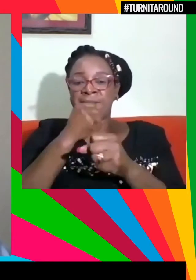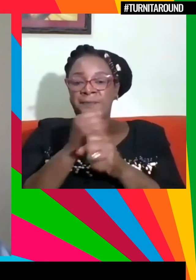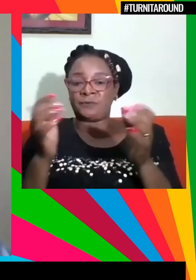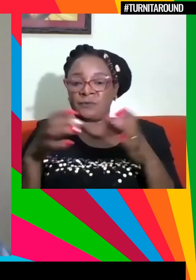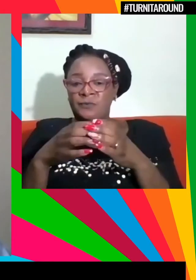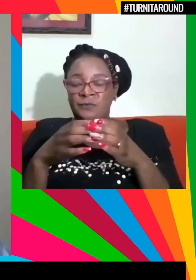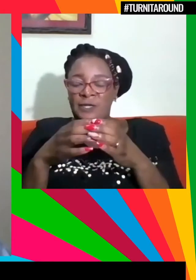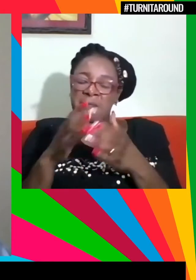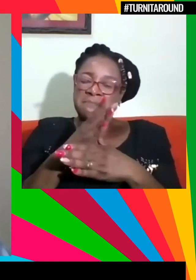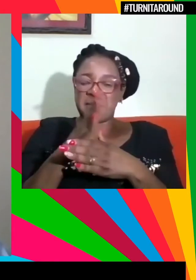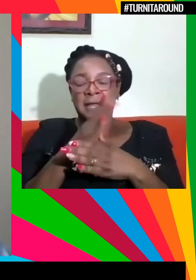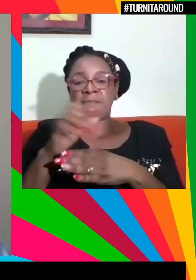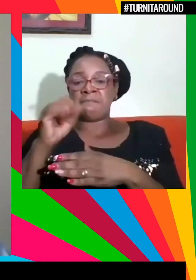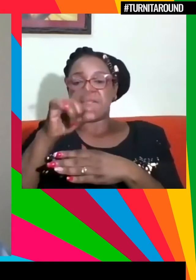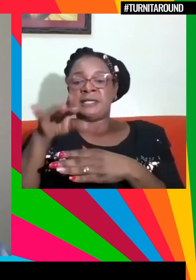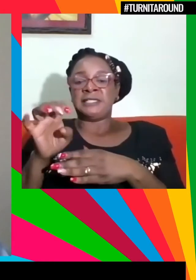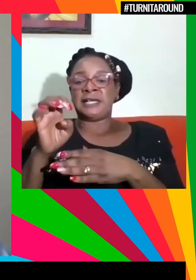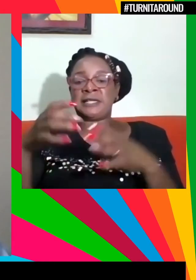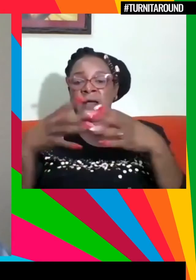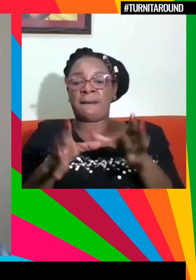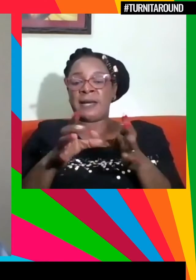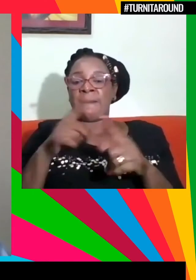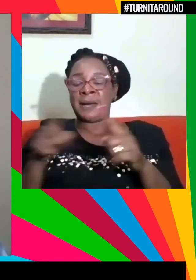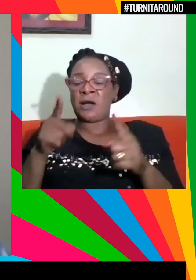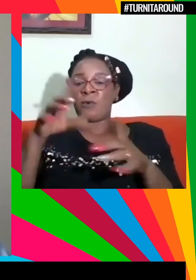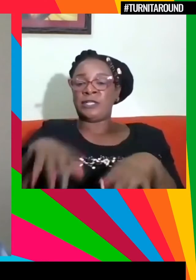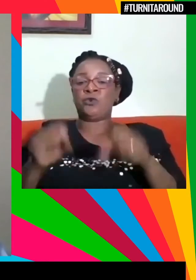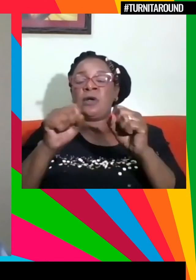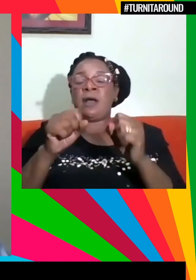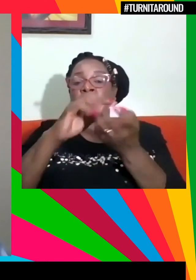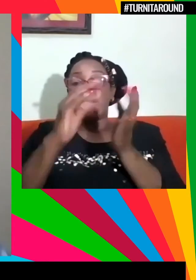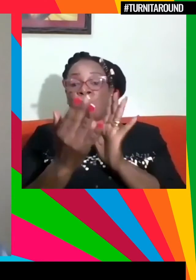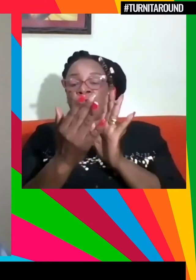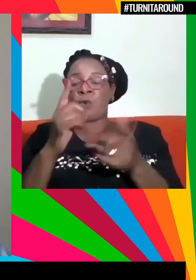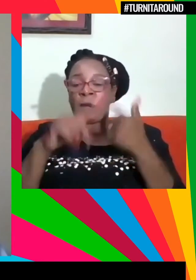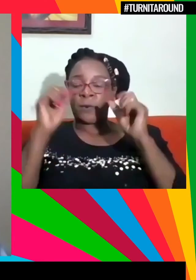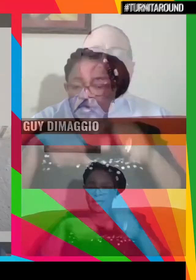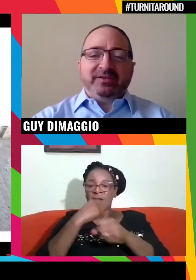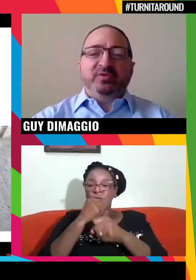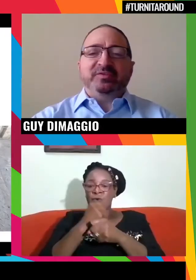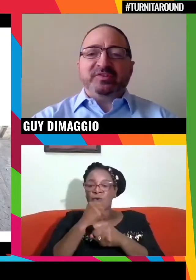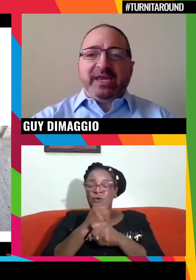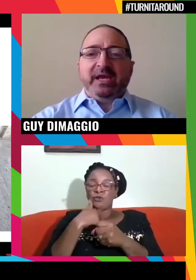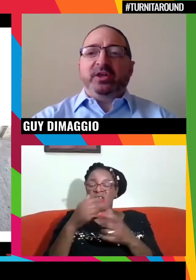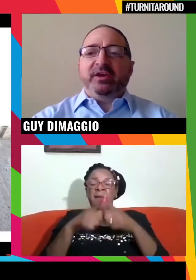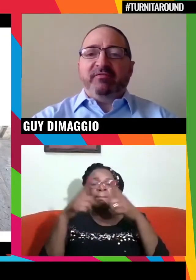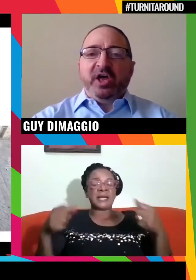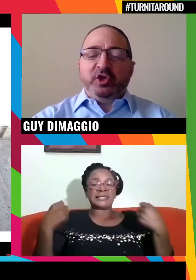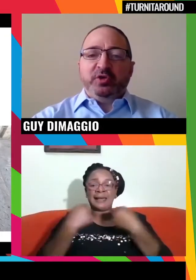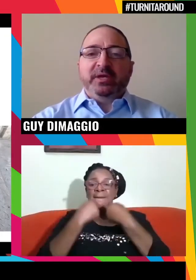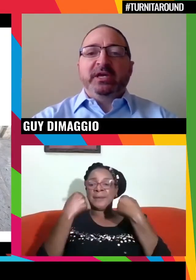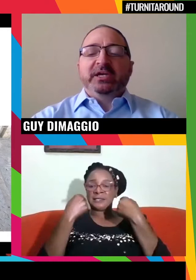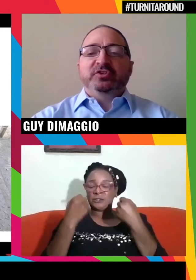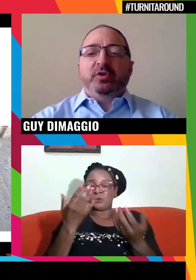mid-sized company. We took an approach of what can we do that would have the biggest impact in terms of scale and